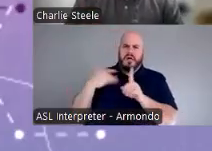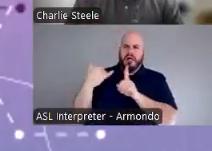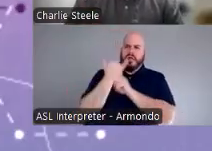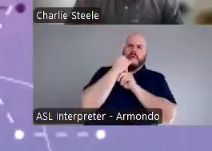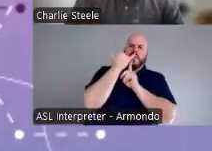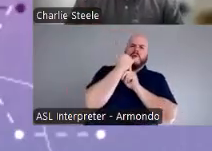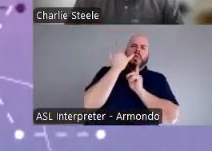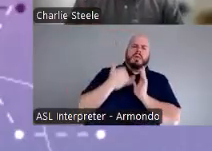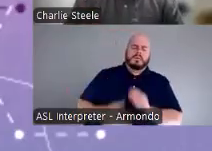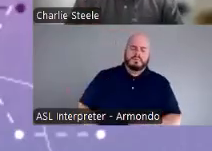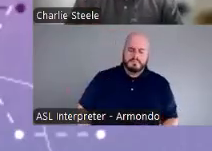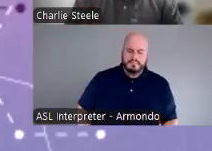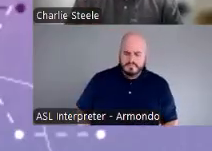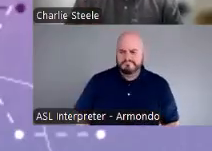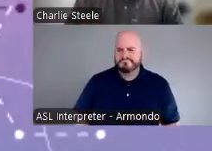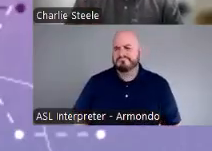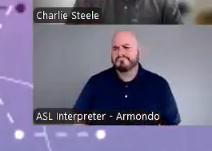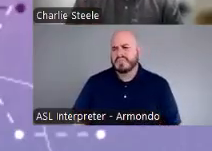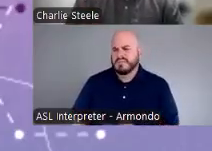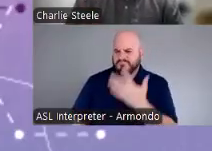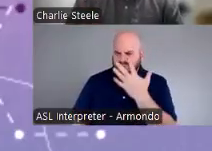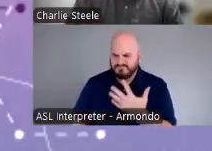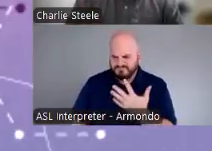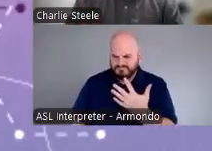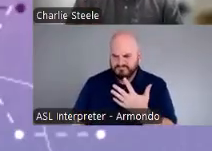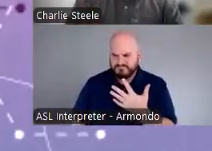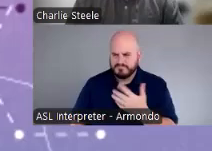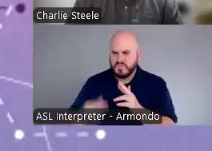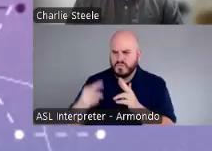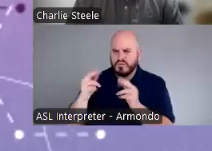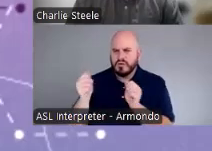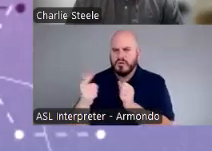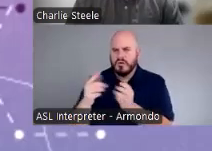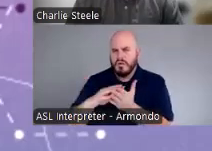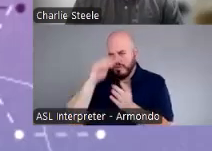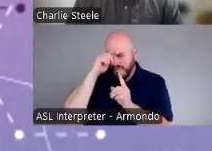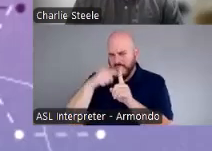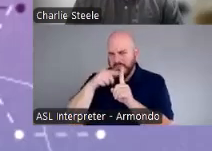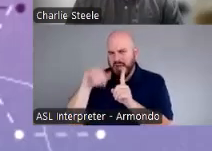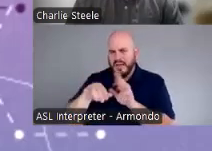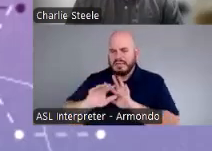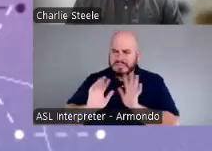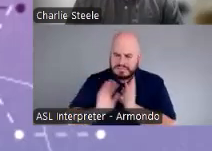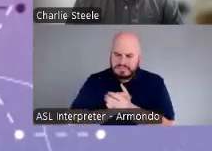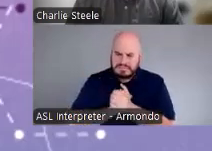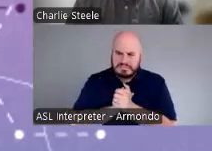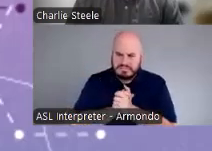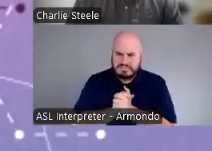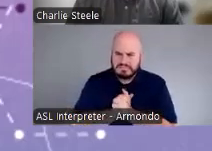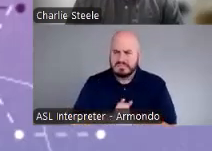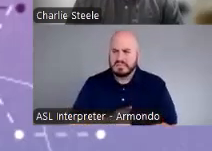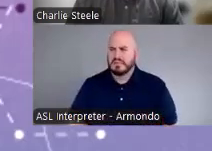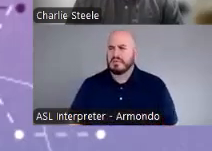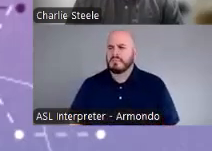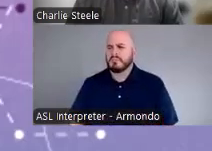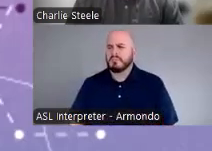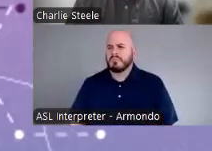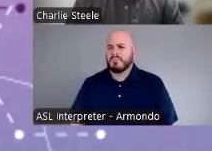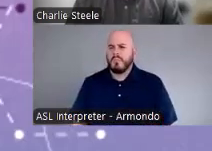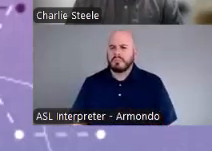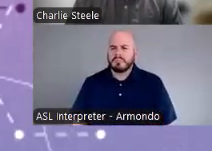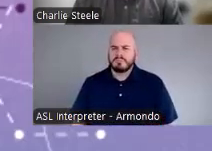That is unfortunate, but we can hopefully learn from that and as providers, um, hopefully try and make a change.